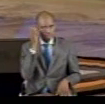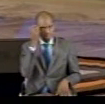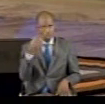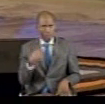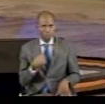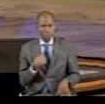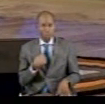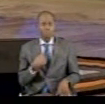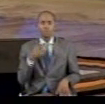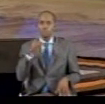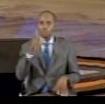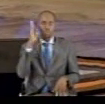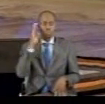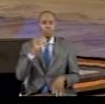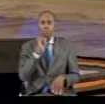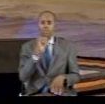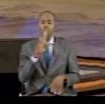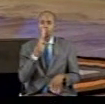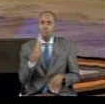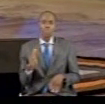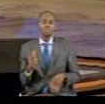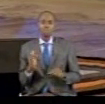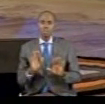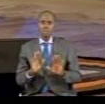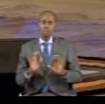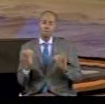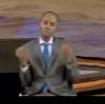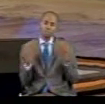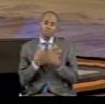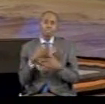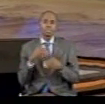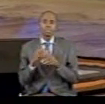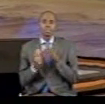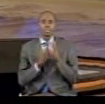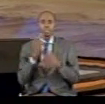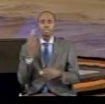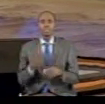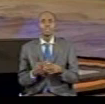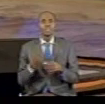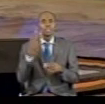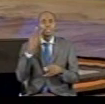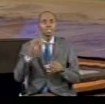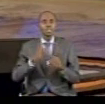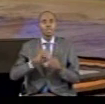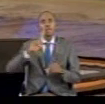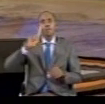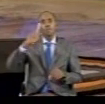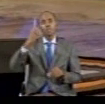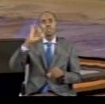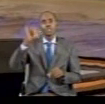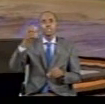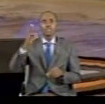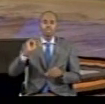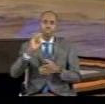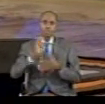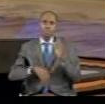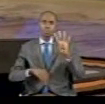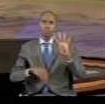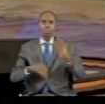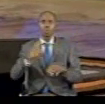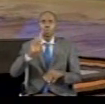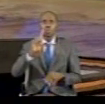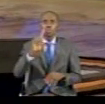not be afraid in Jesus' name. We're looking at 1 John chapter 4. I'm reading from